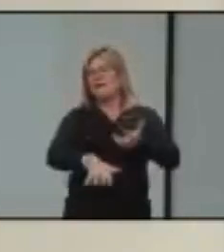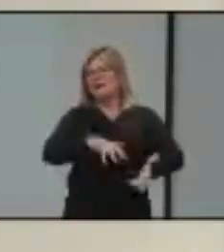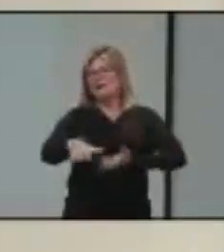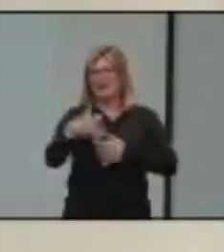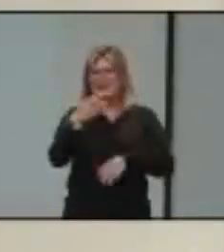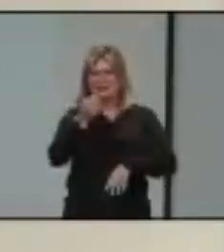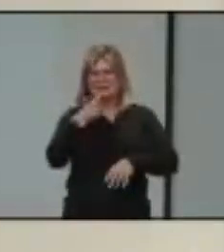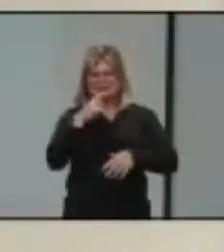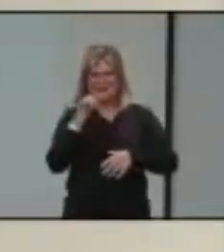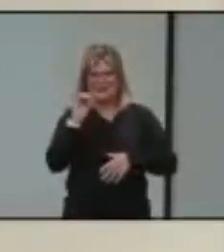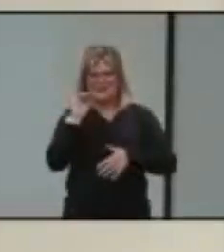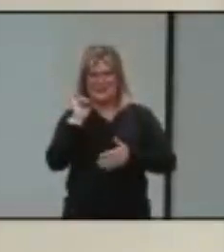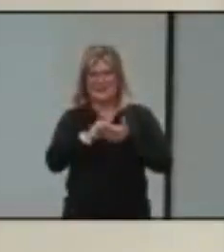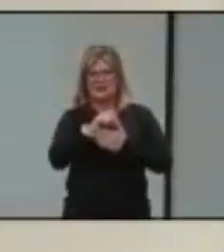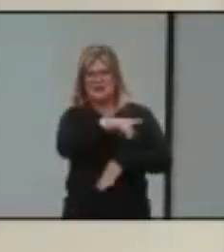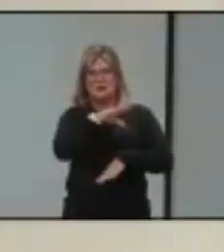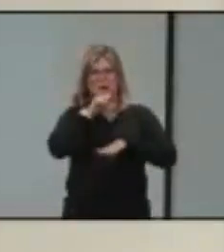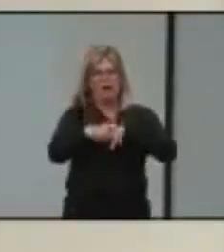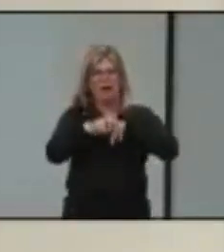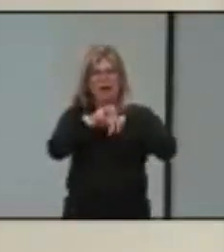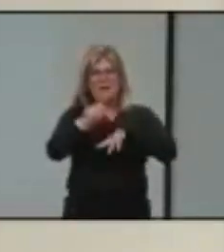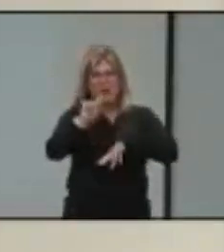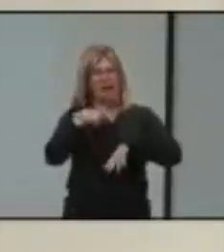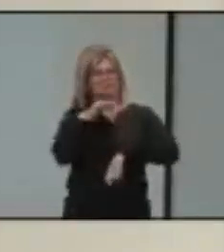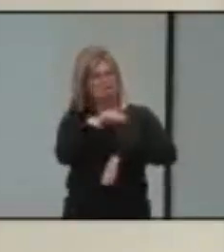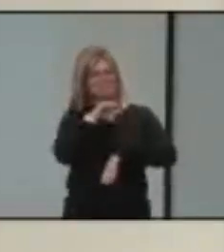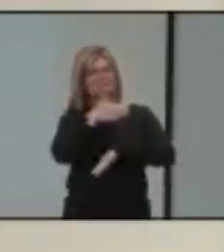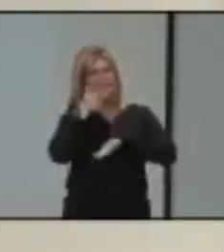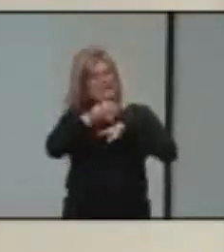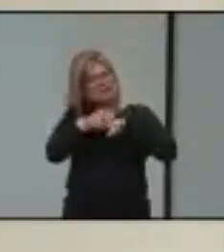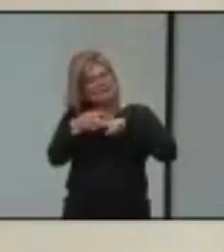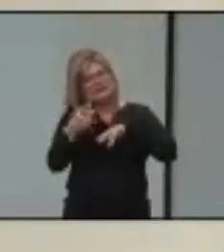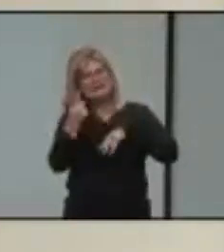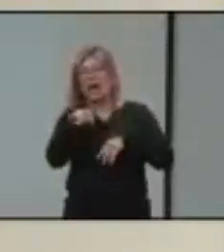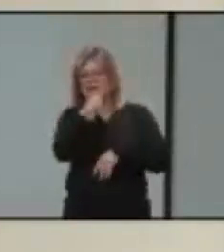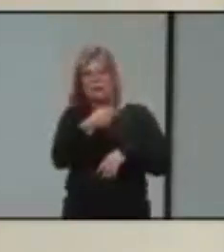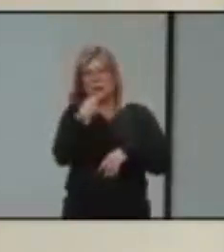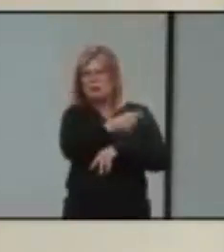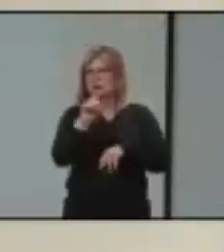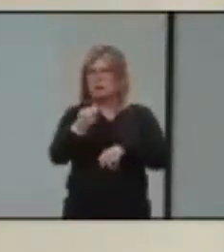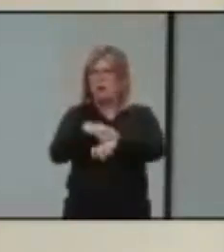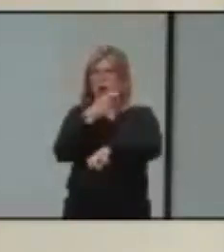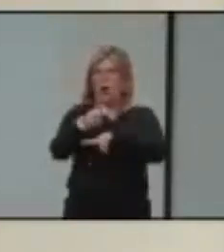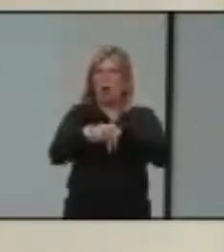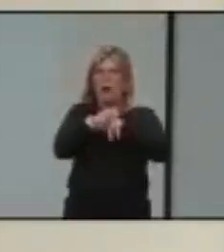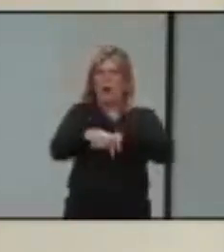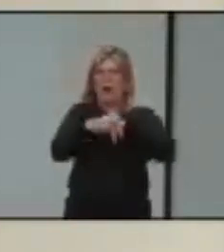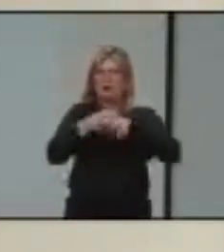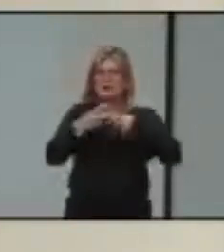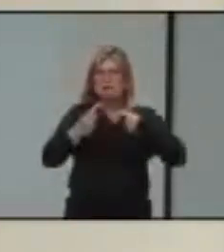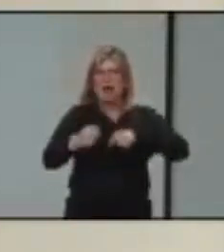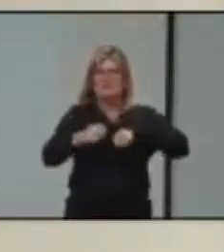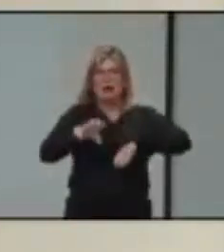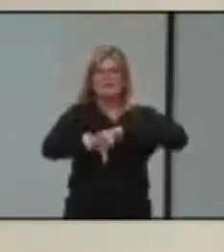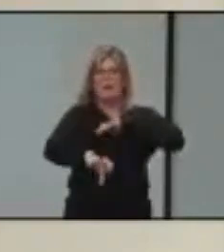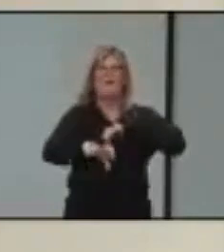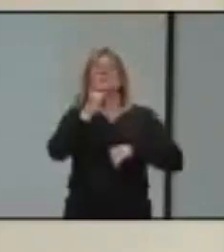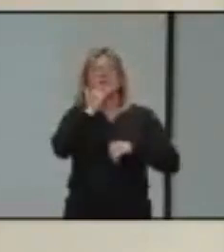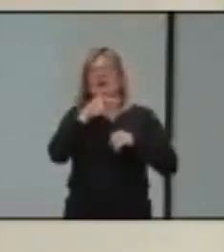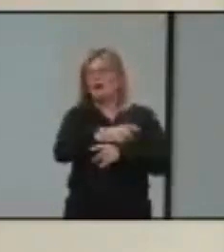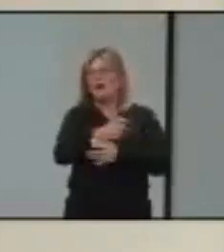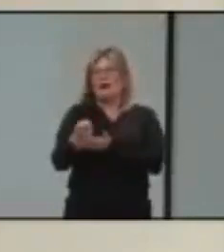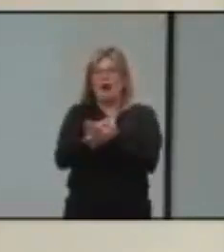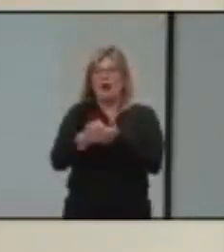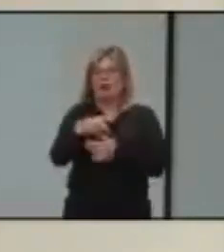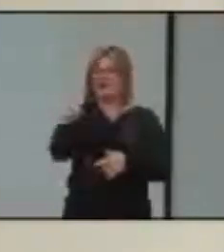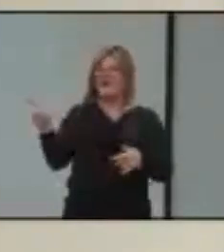rolling on the floor. He said that she was on the toilet for so long. I told her to get off the toilet. See, I told you that was going to happen, right? And so all of a sudden, the spirits in the